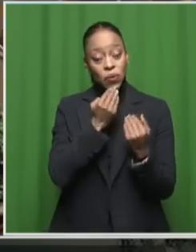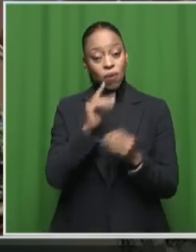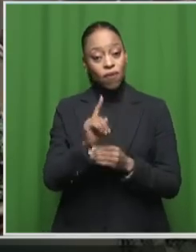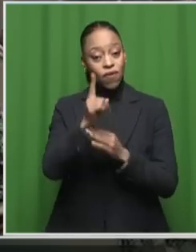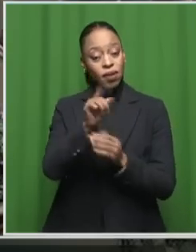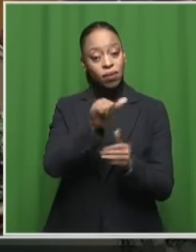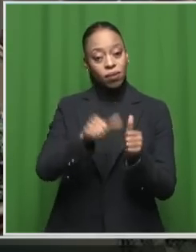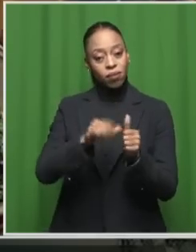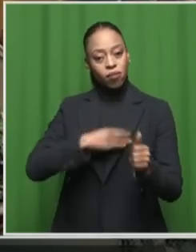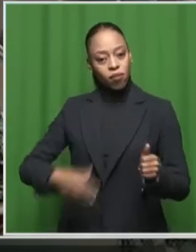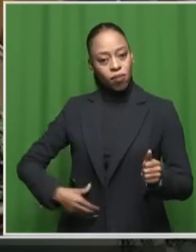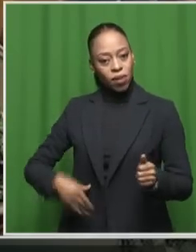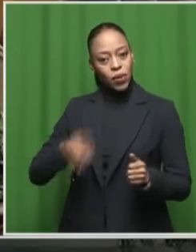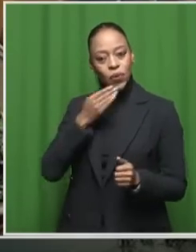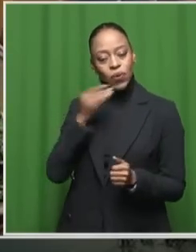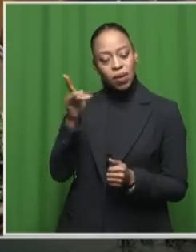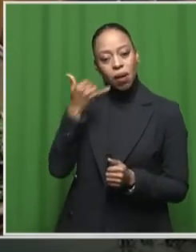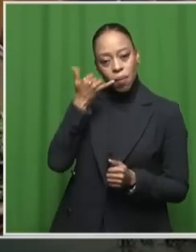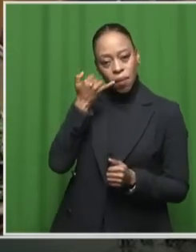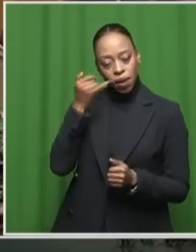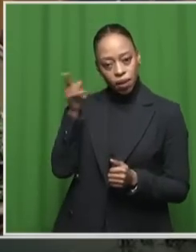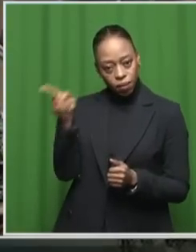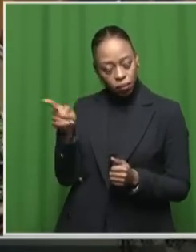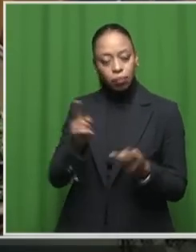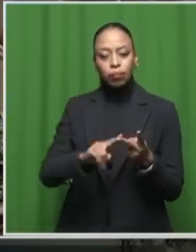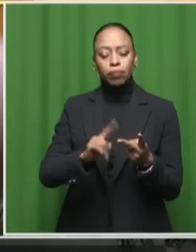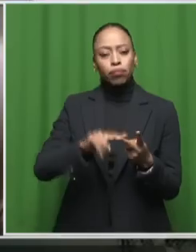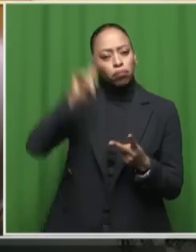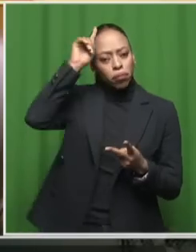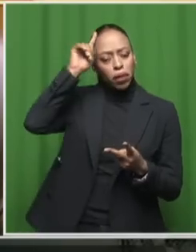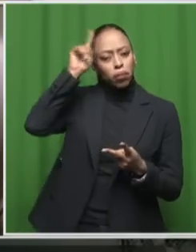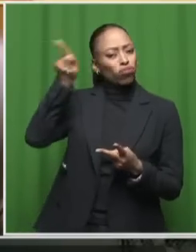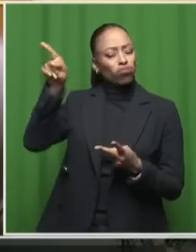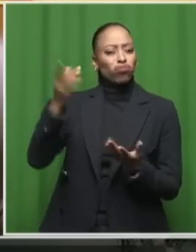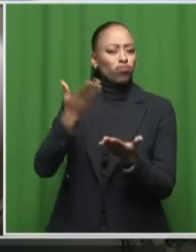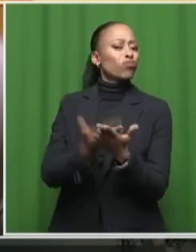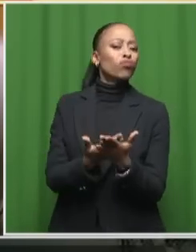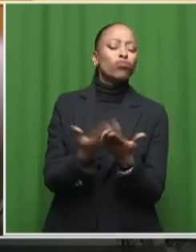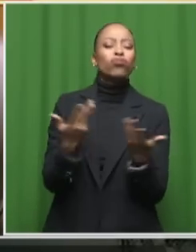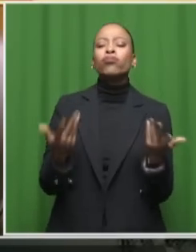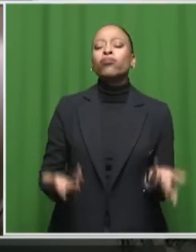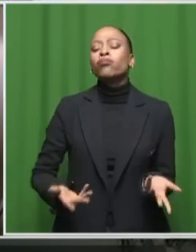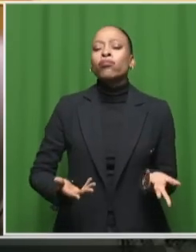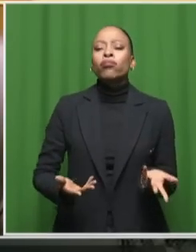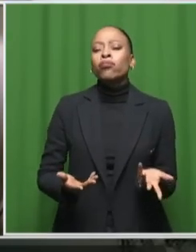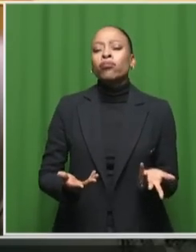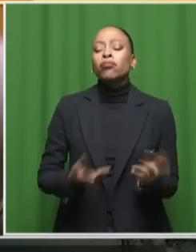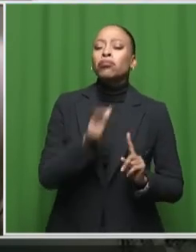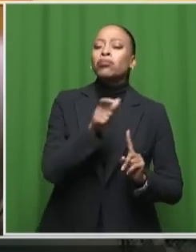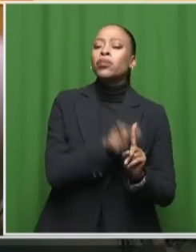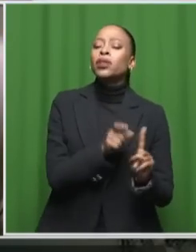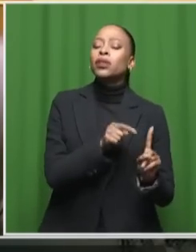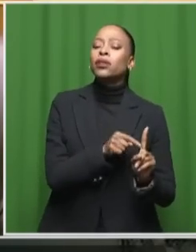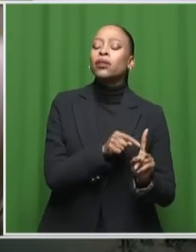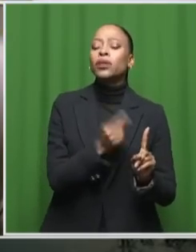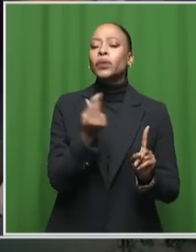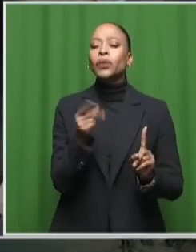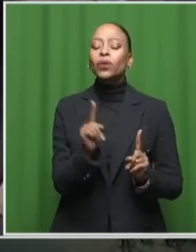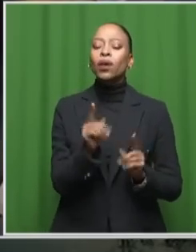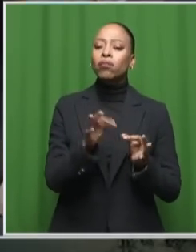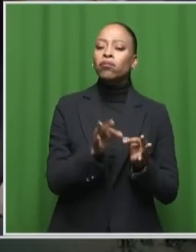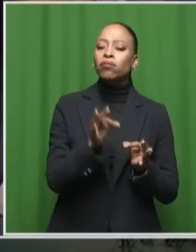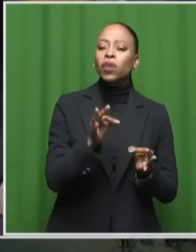President Thabo Mbeki, and Madiba could kind of be the person who could